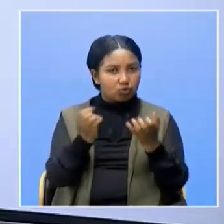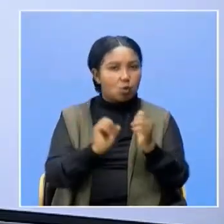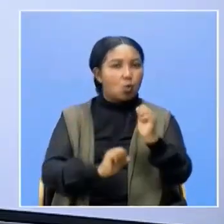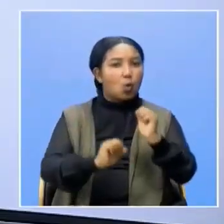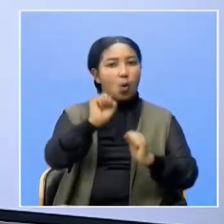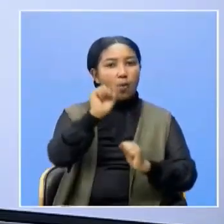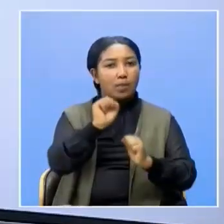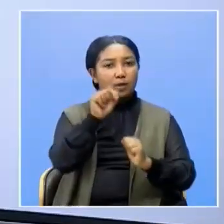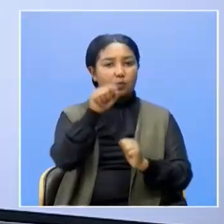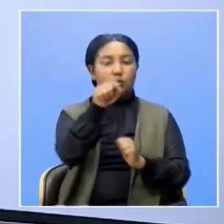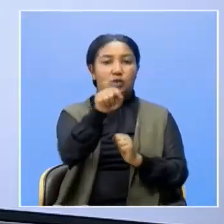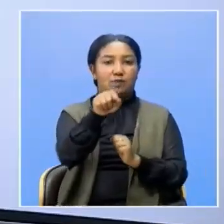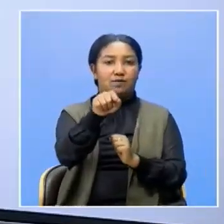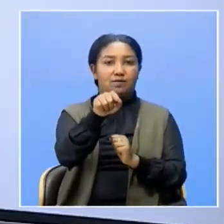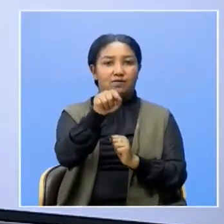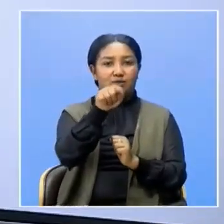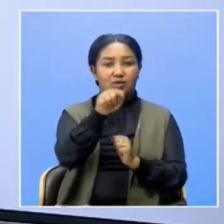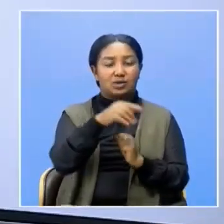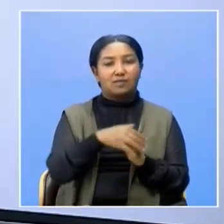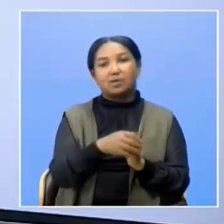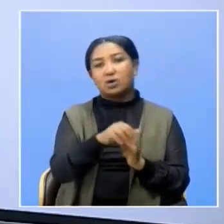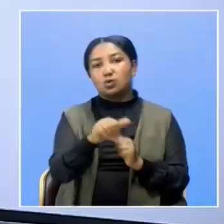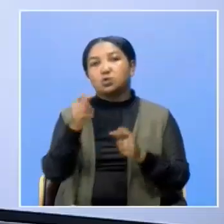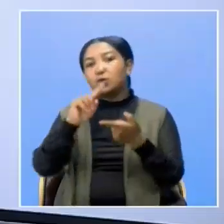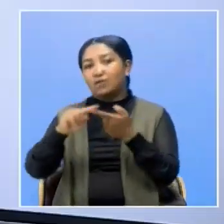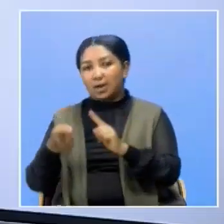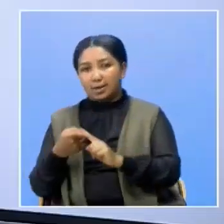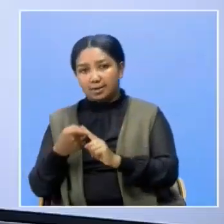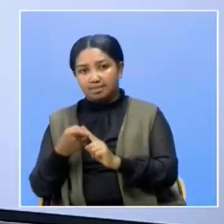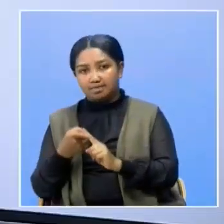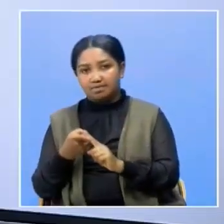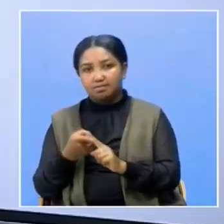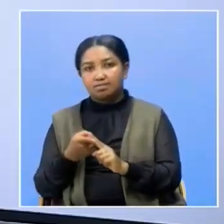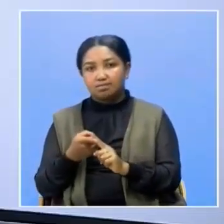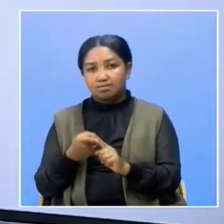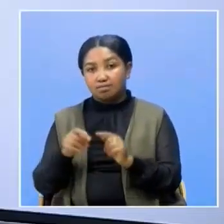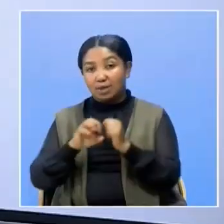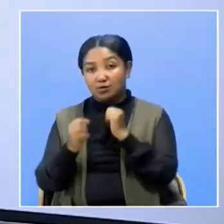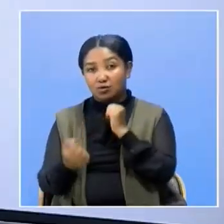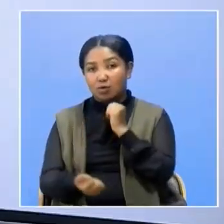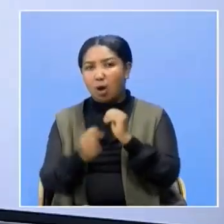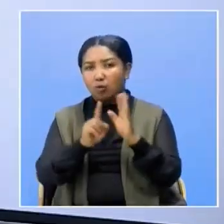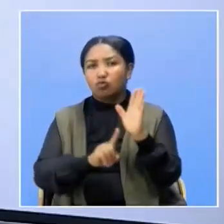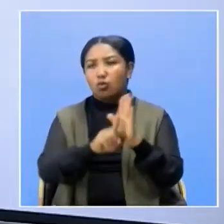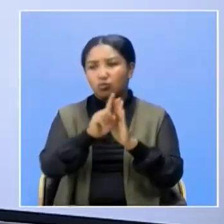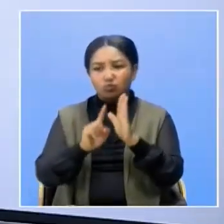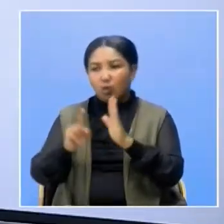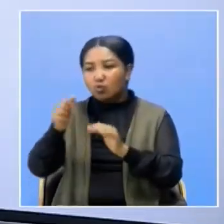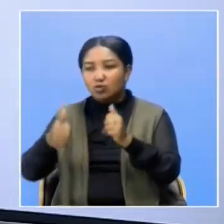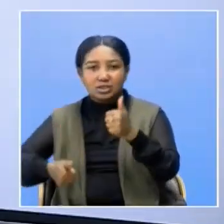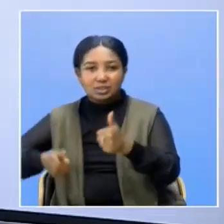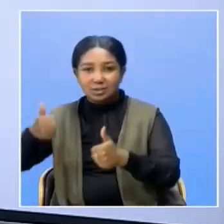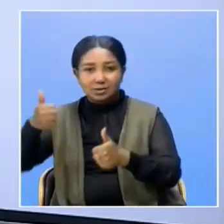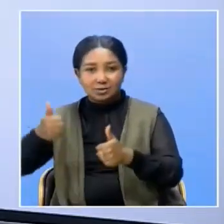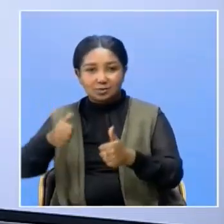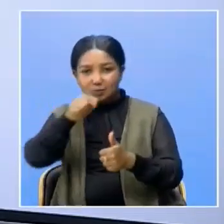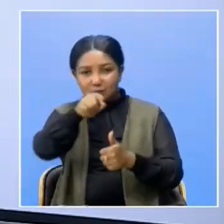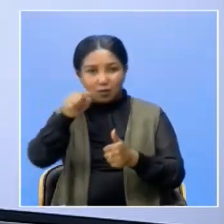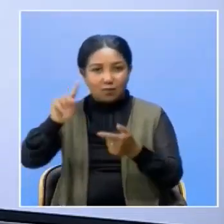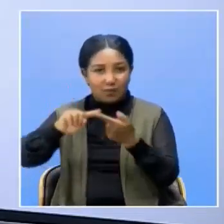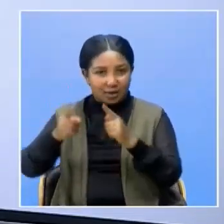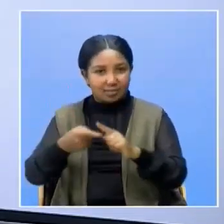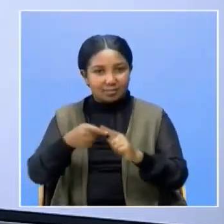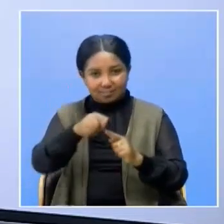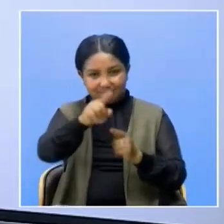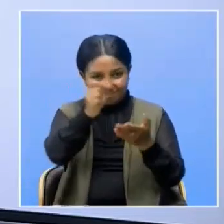compare yourself with your friend based on how tall you are. Let me give you a few minutes and